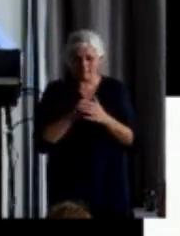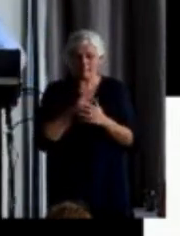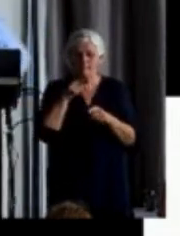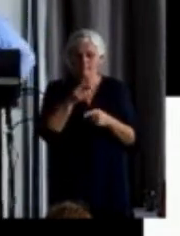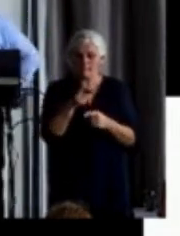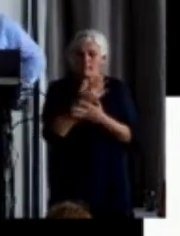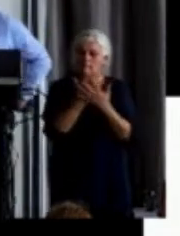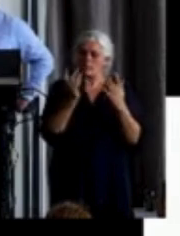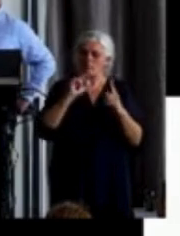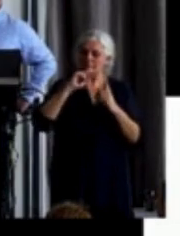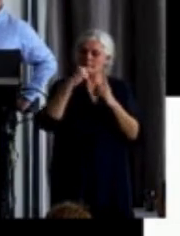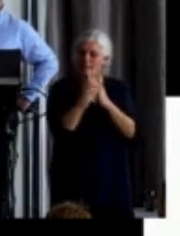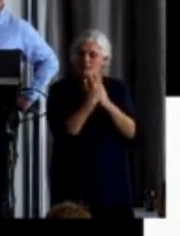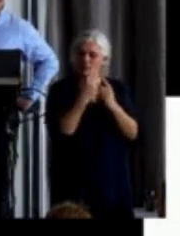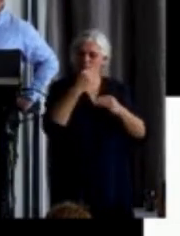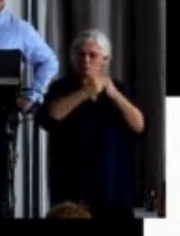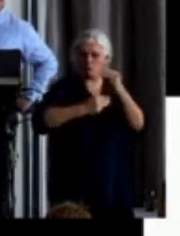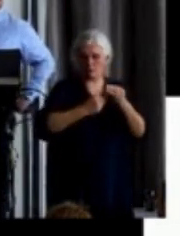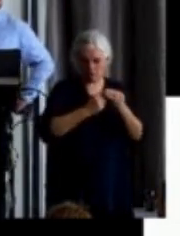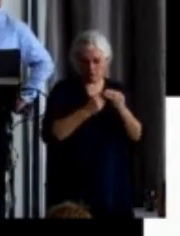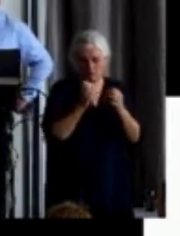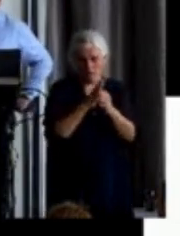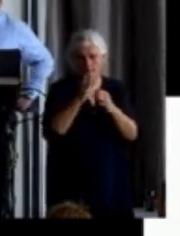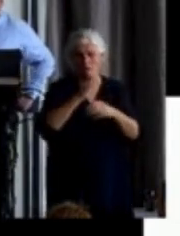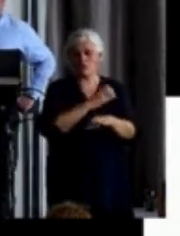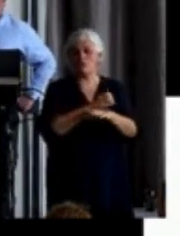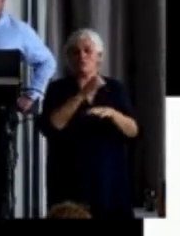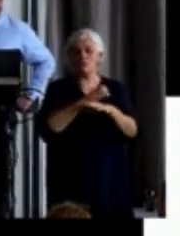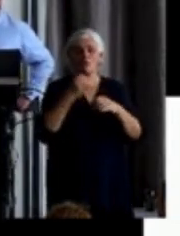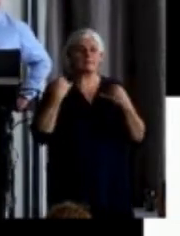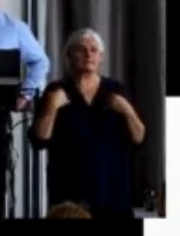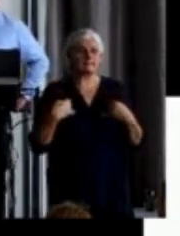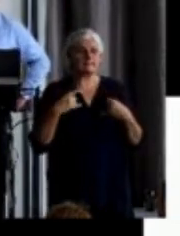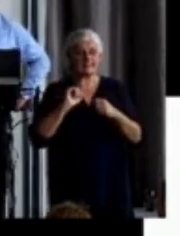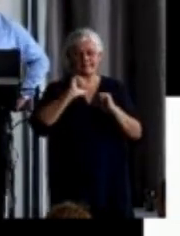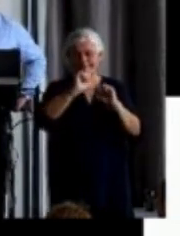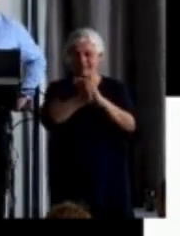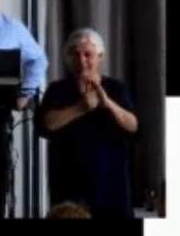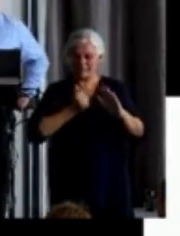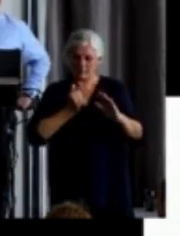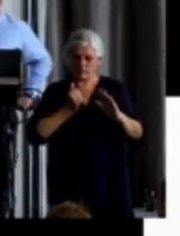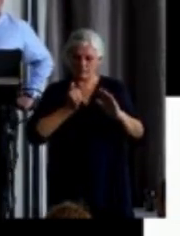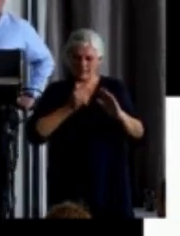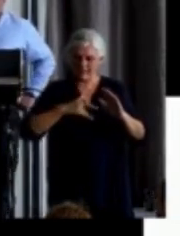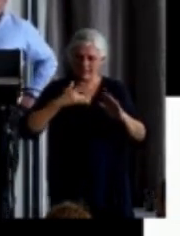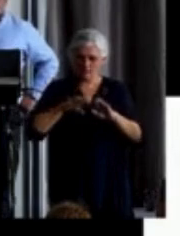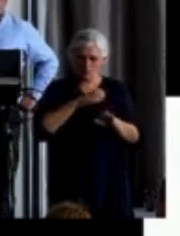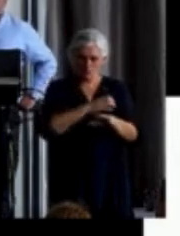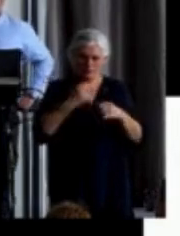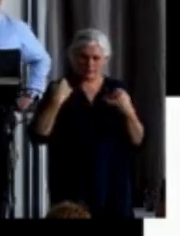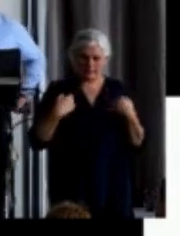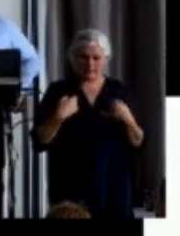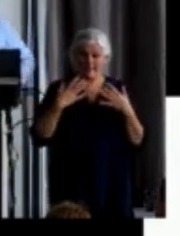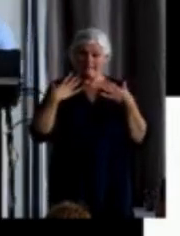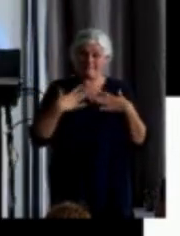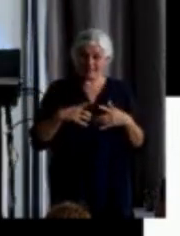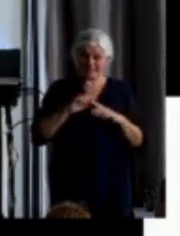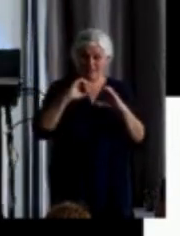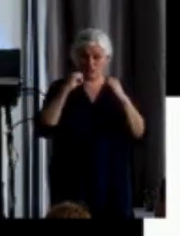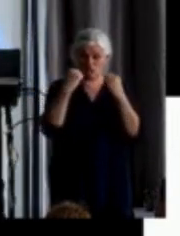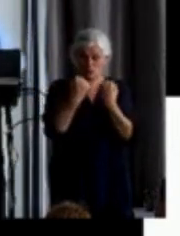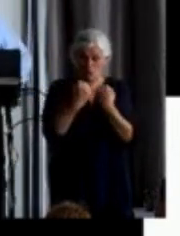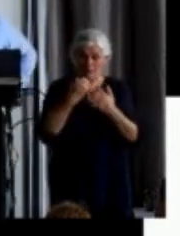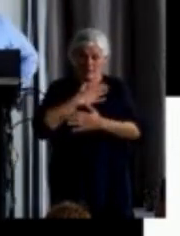that multi-dimensional process of the chronic illness and the experience of the chronic illness. So physical and social